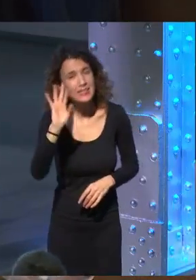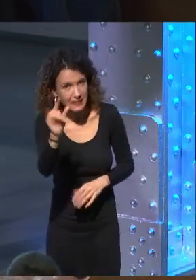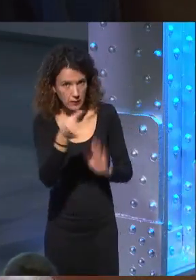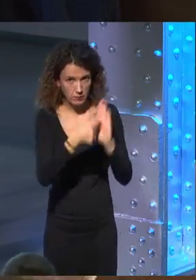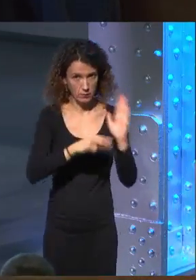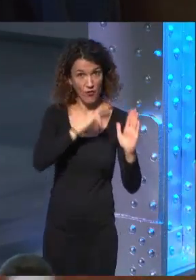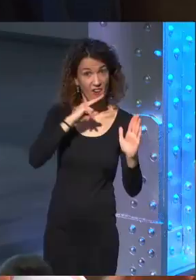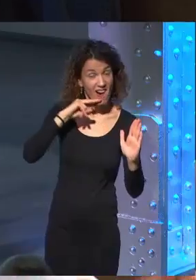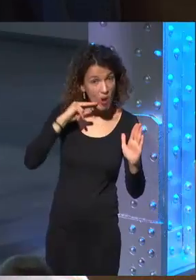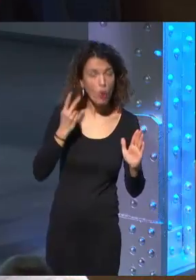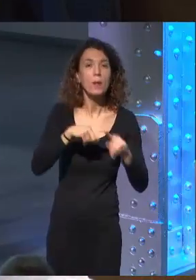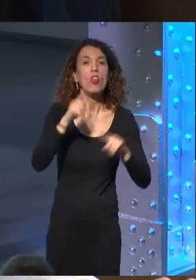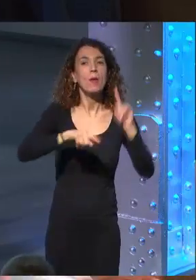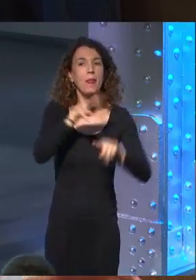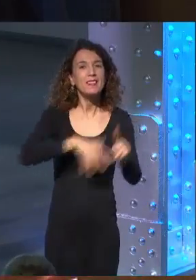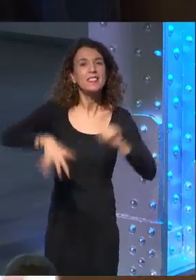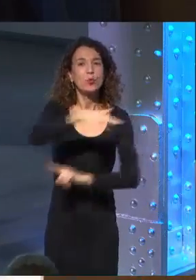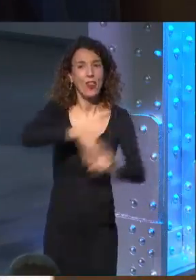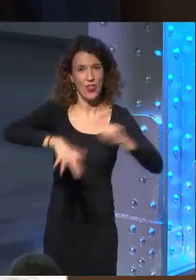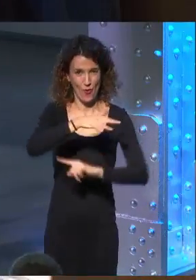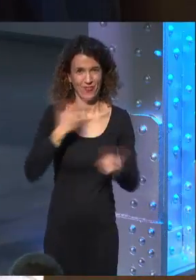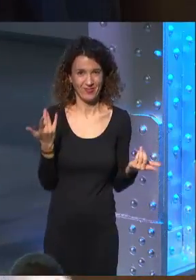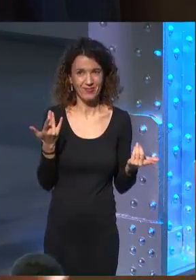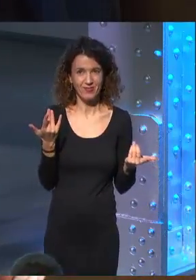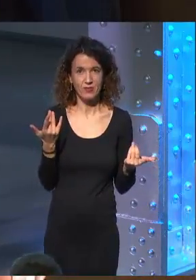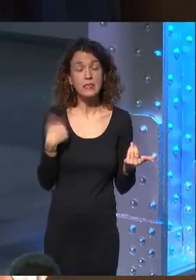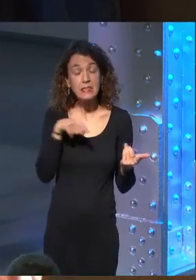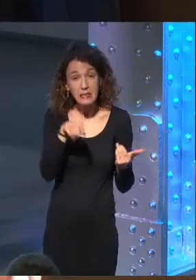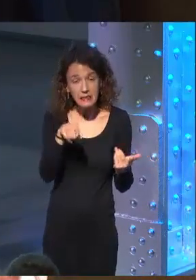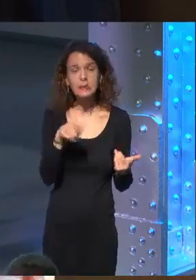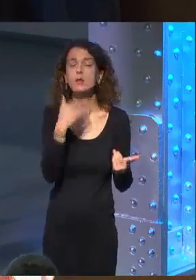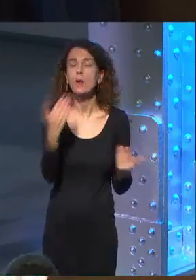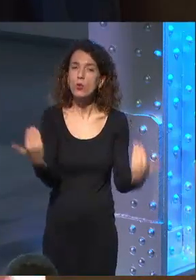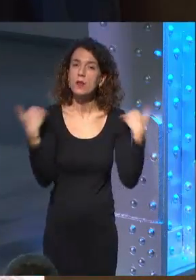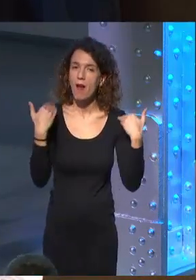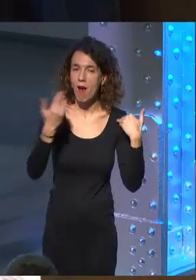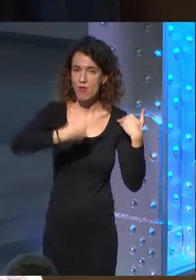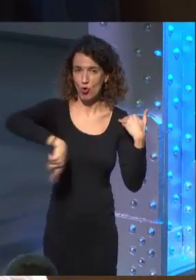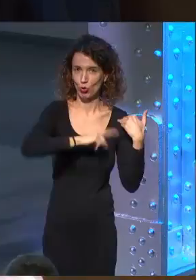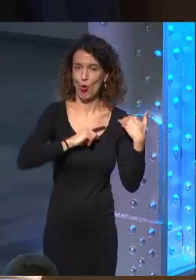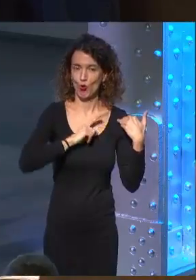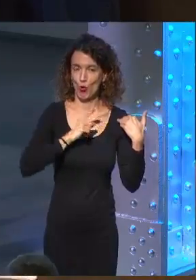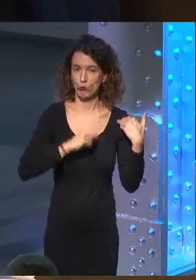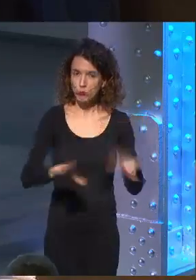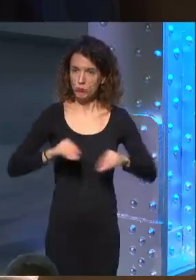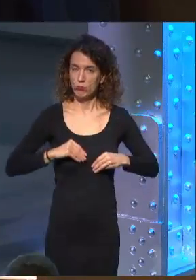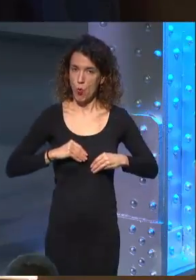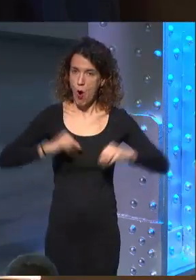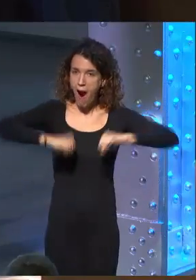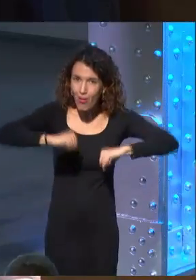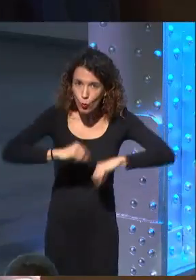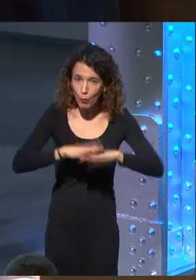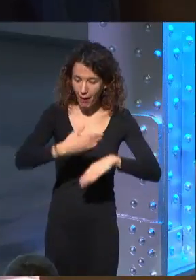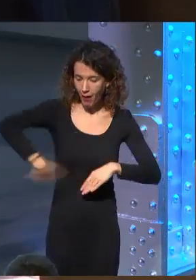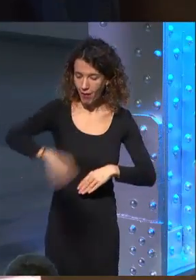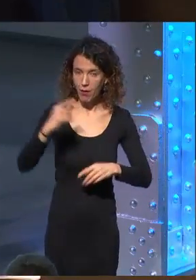So maybe the values we should, but in a different context. This is a part of responsibility that